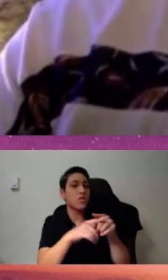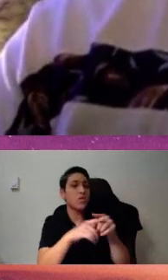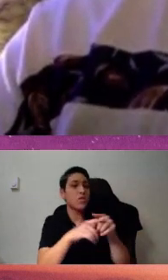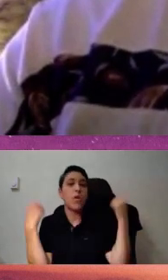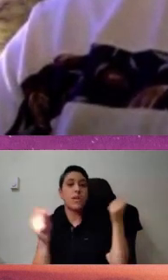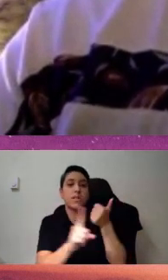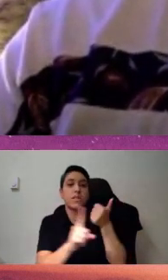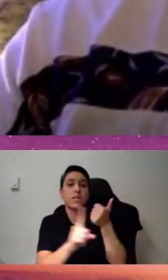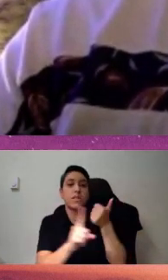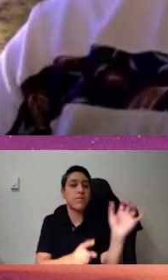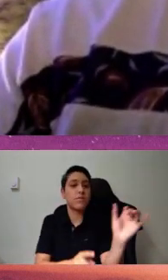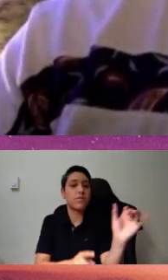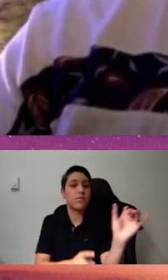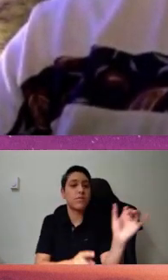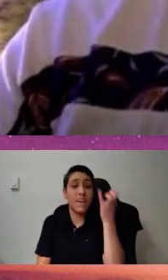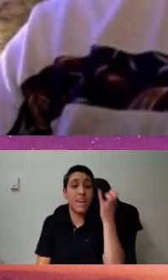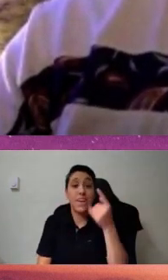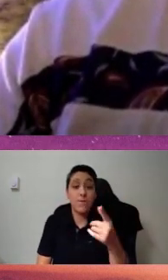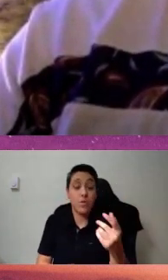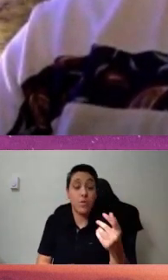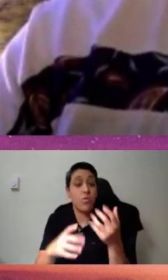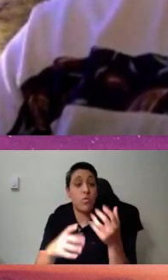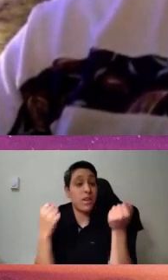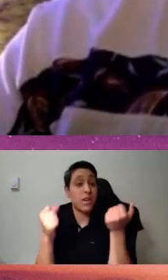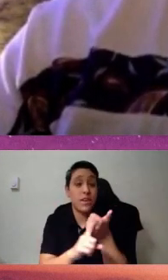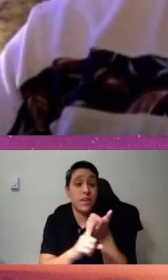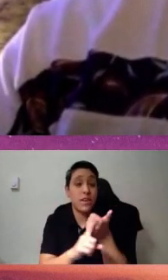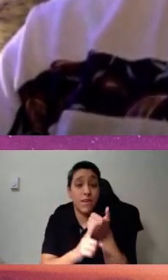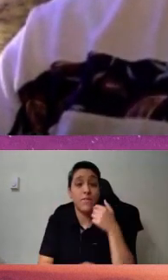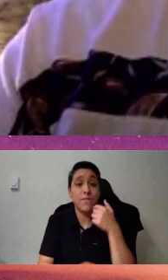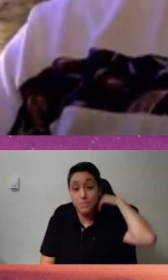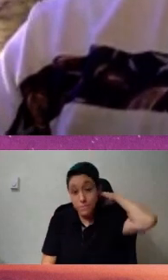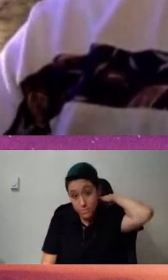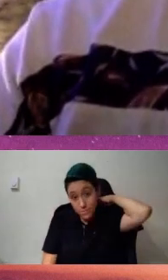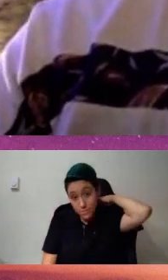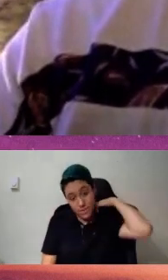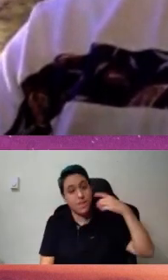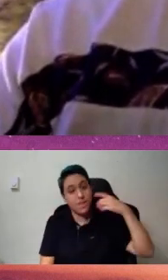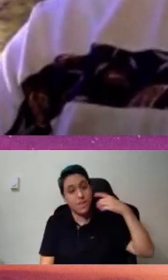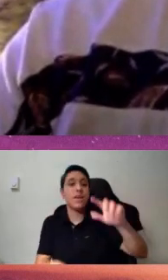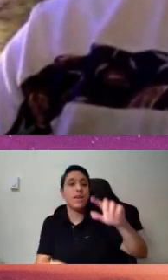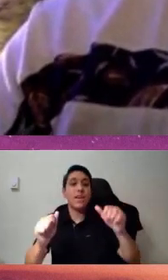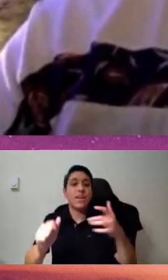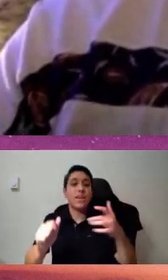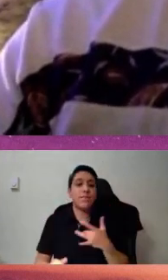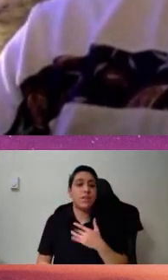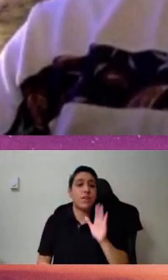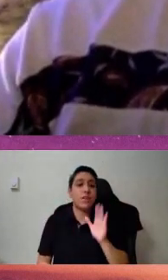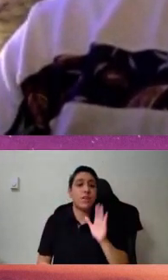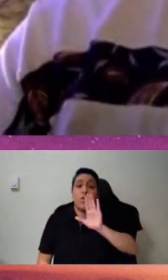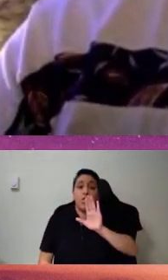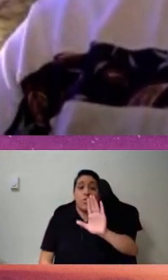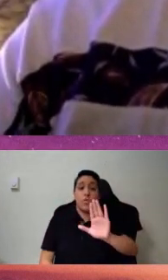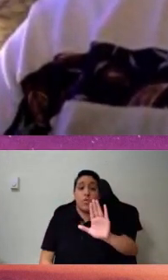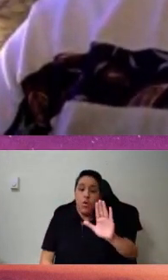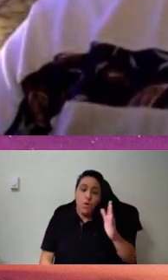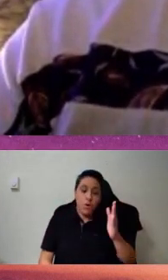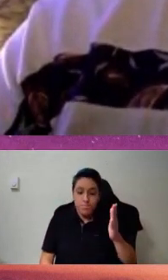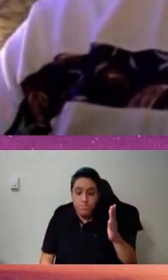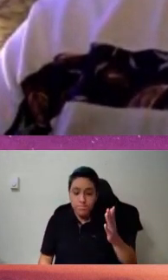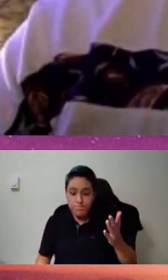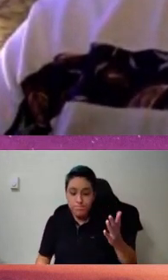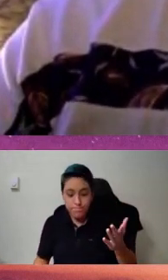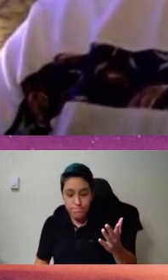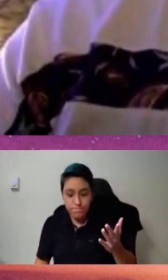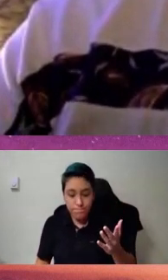you, the more that those beings know that your presence is safe. Because when we de-center focus on